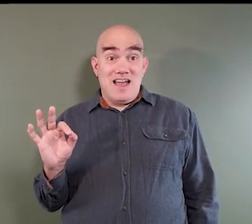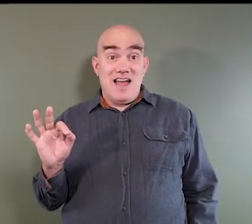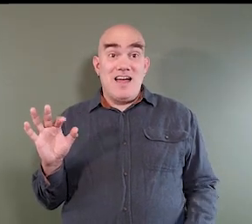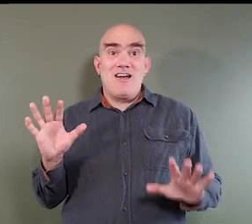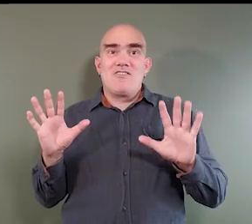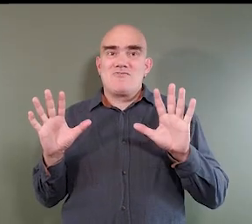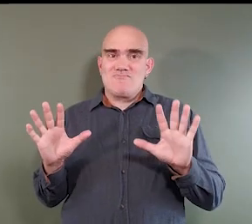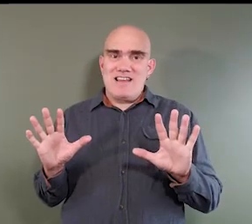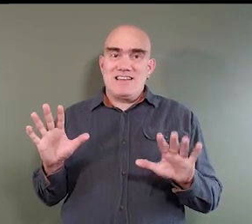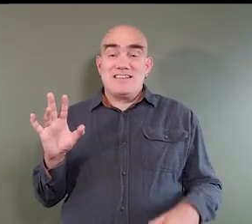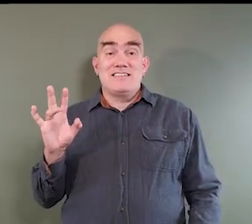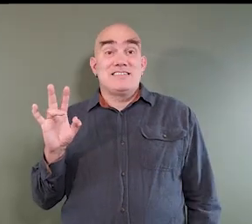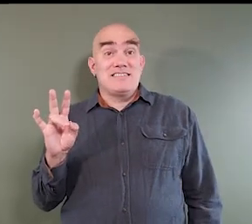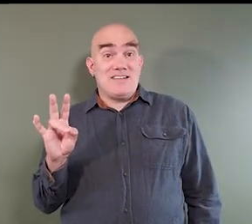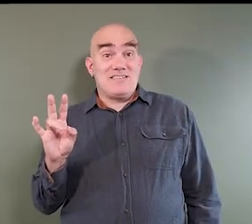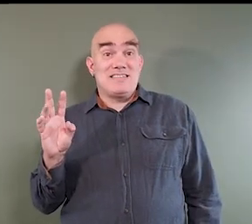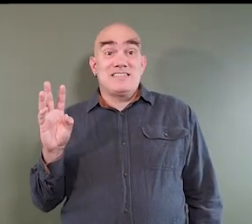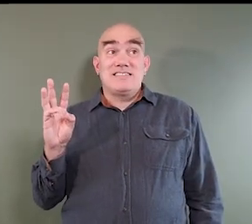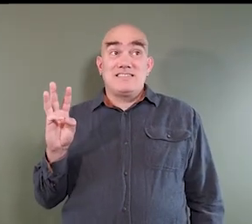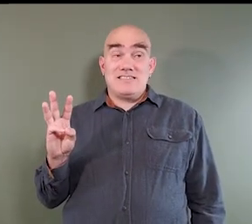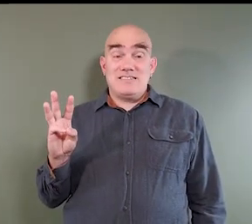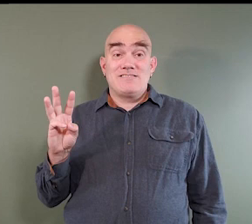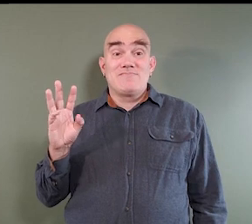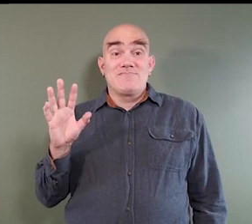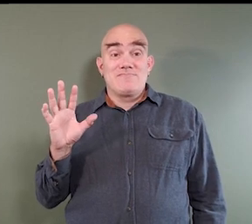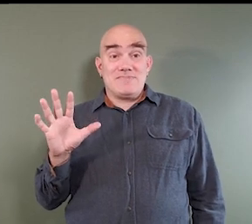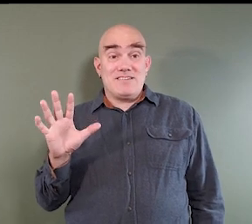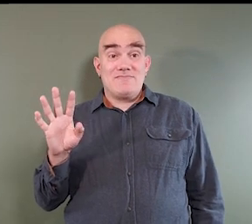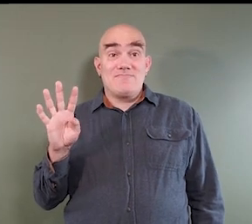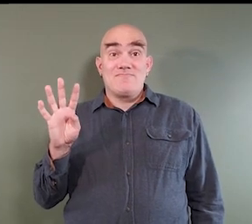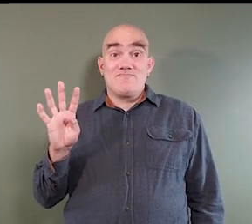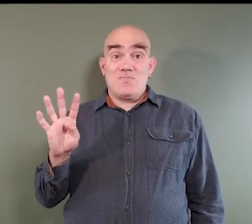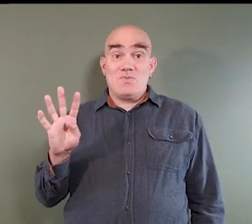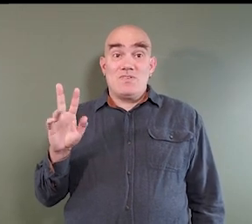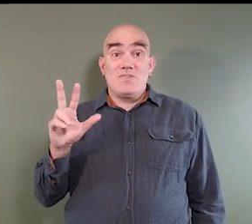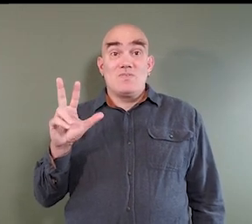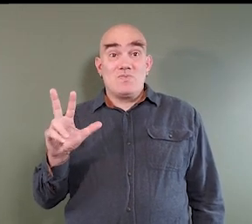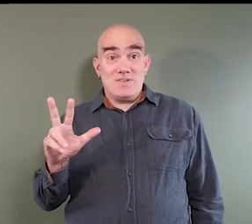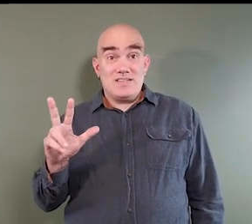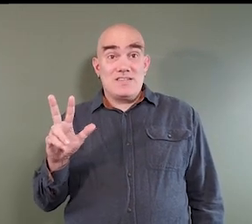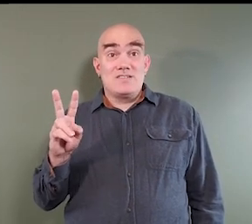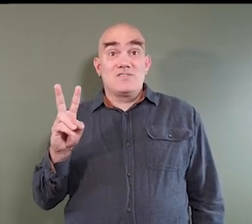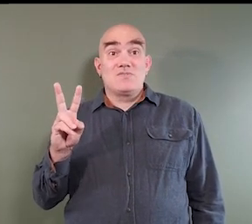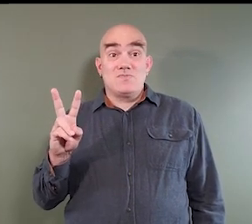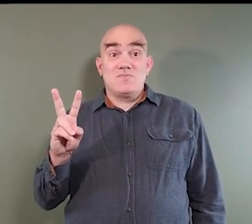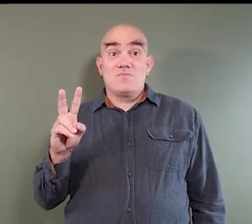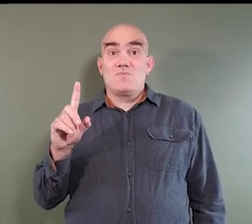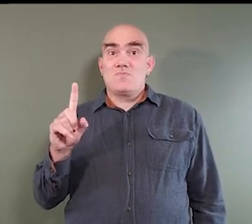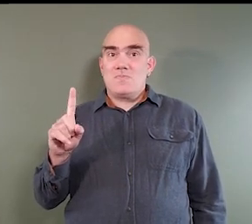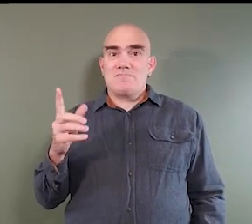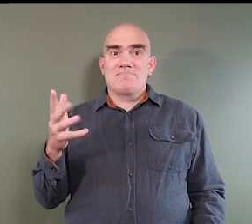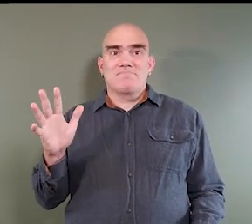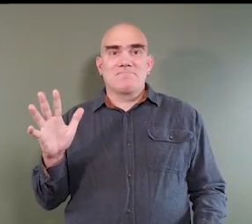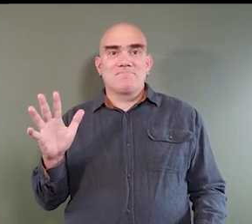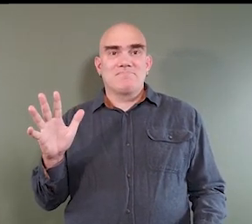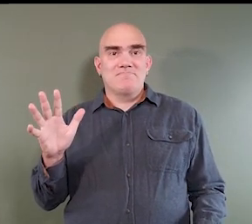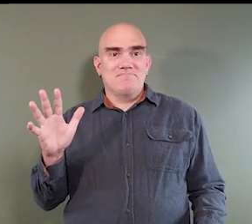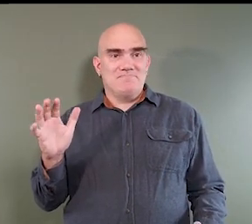great, 7, 6, 5, 4,